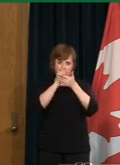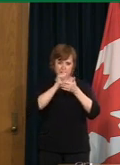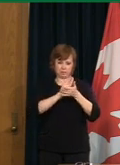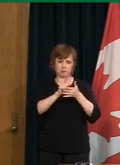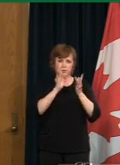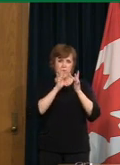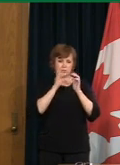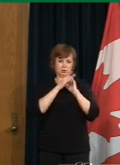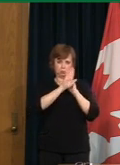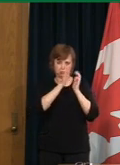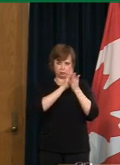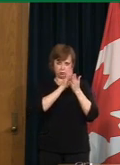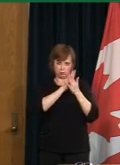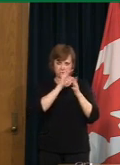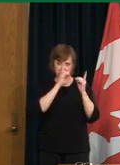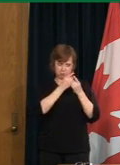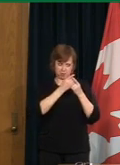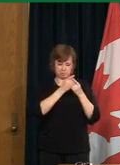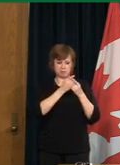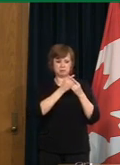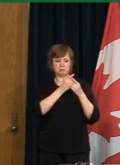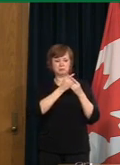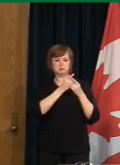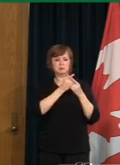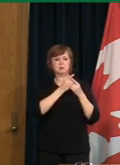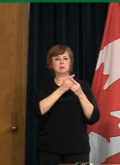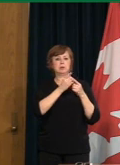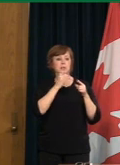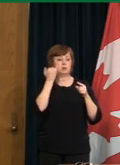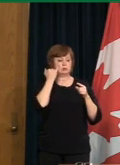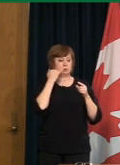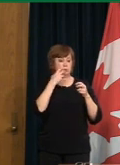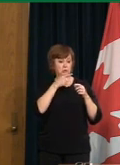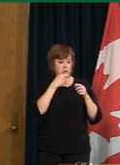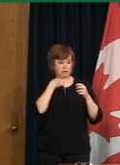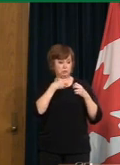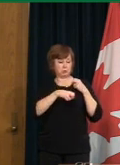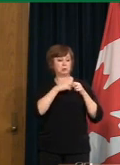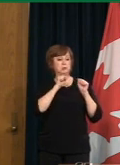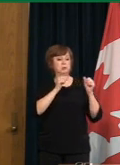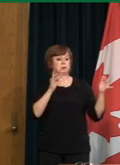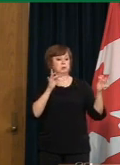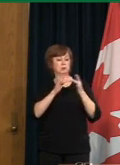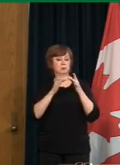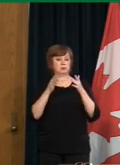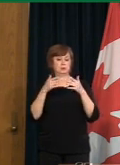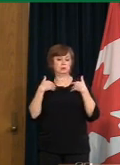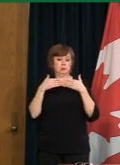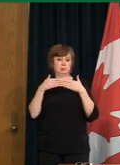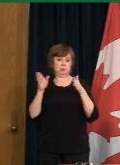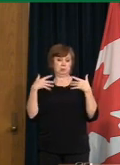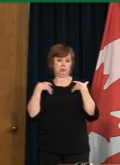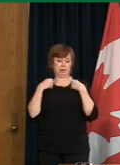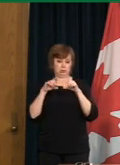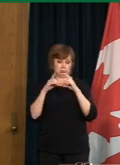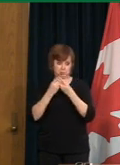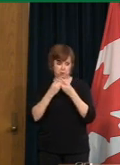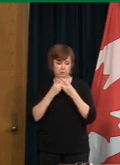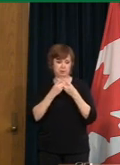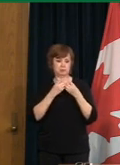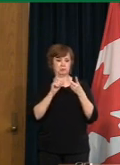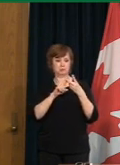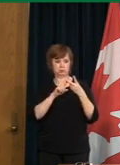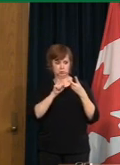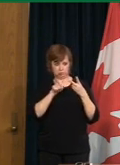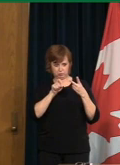guidance or my recommendations to the schools. They are in touch with local medical officers of health as well, and if any changes are required